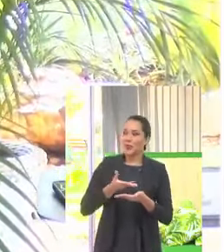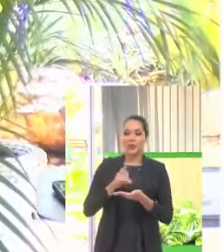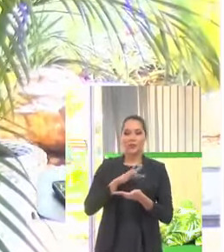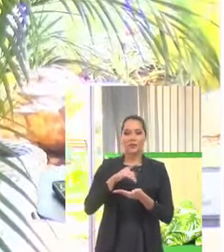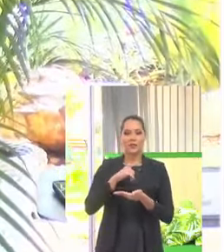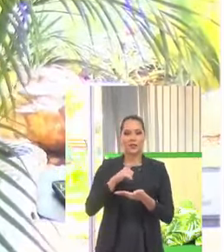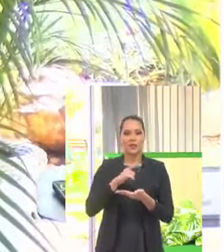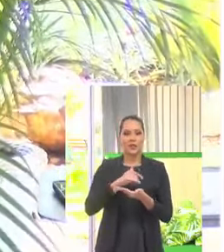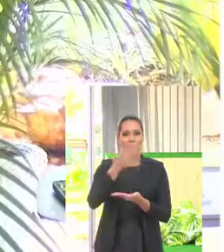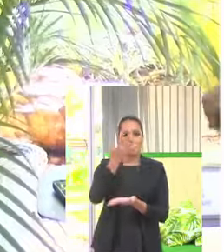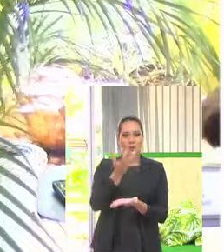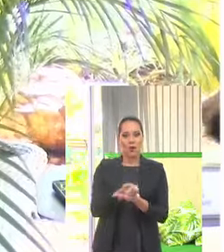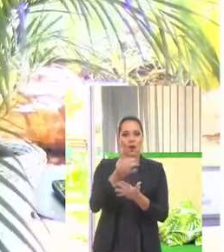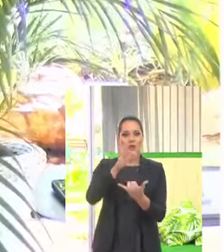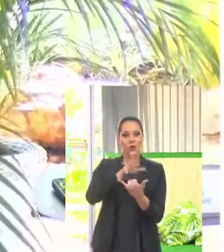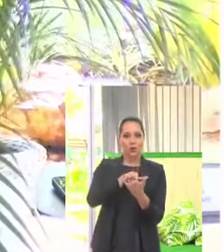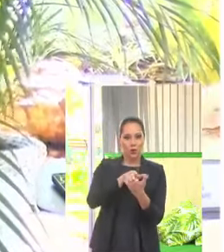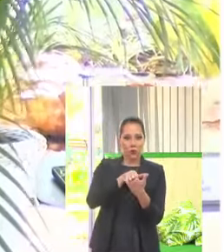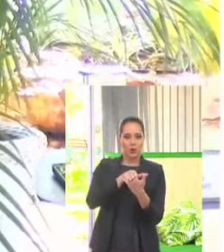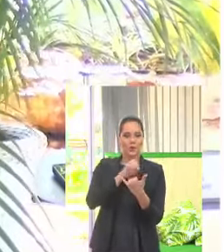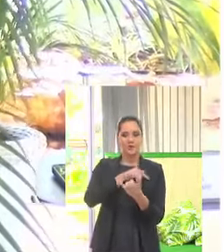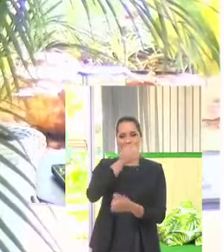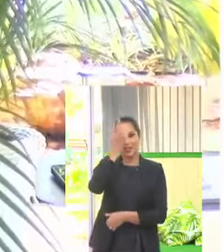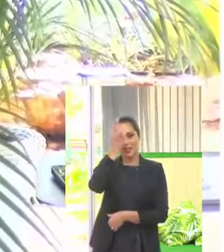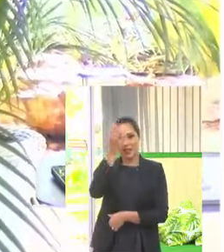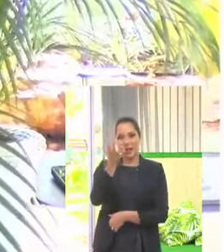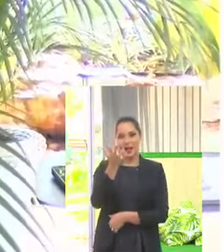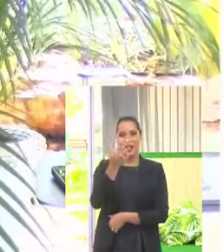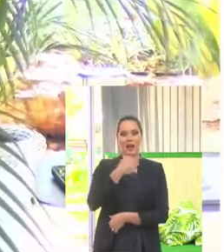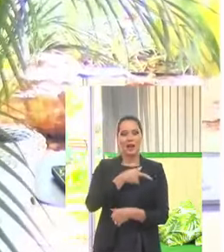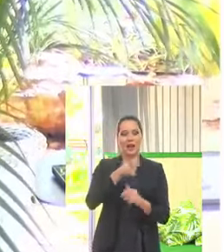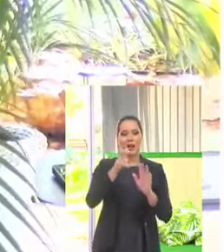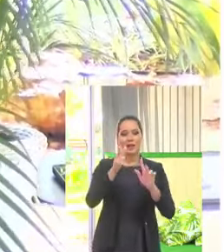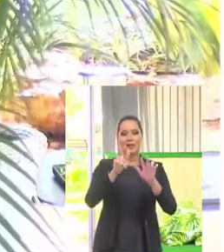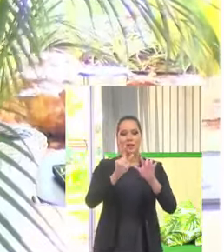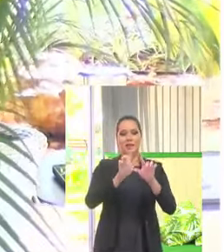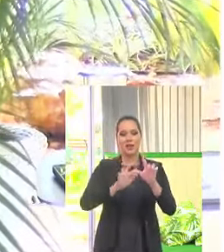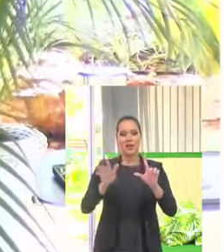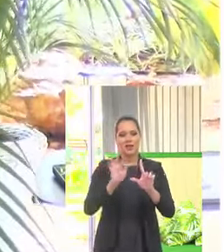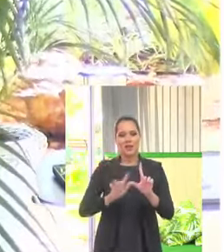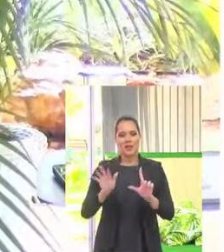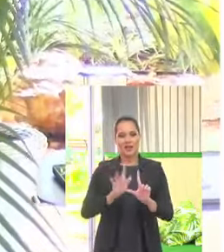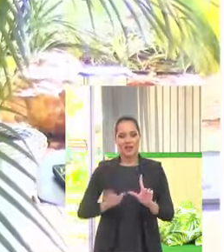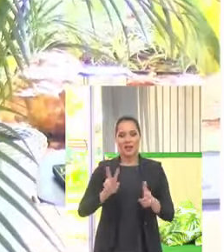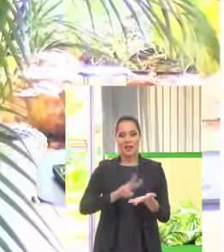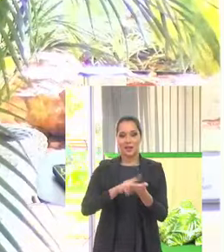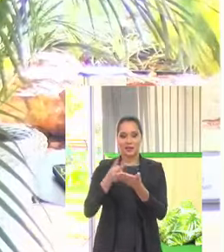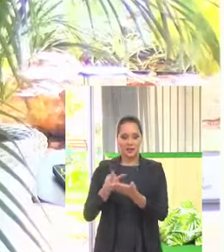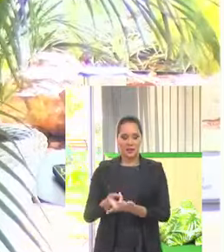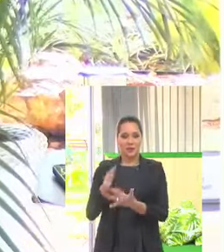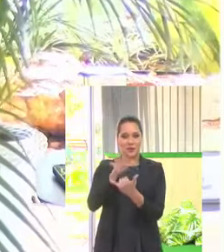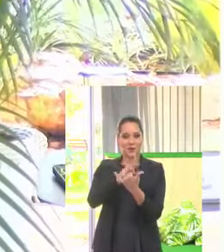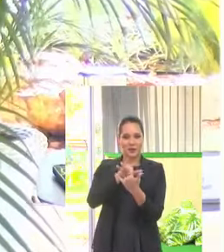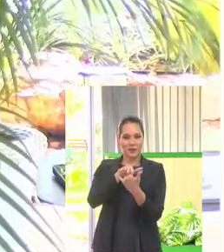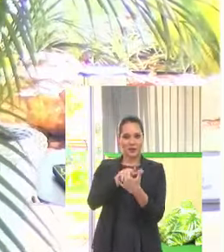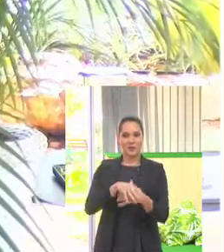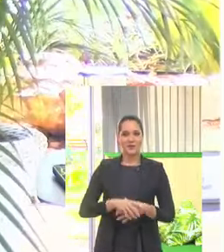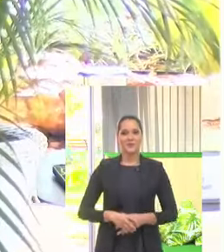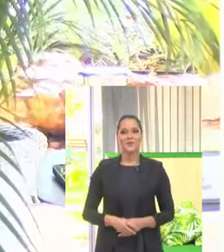fazer o upload no YouTube, facilitar a transcrição e a tradução na plataforma, tá?